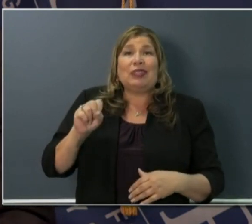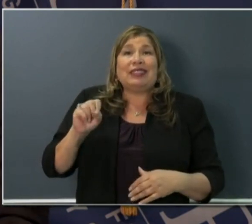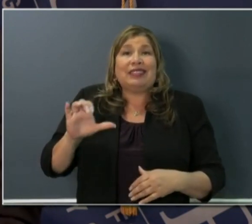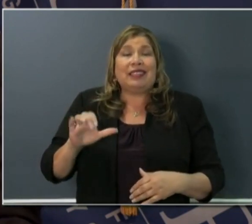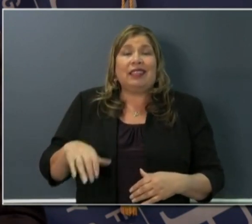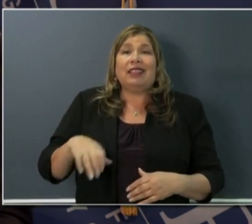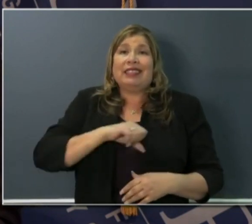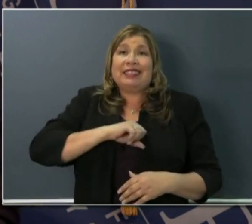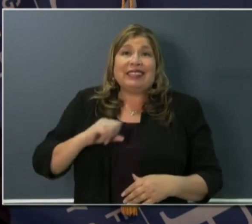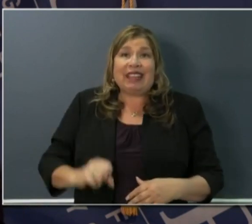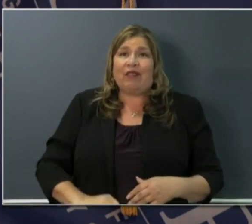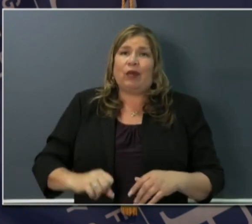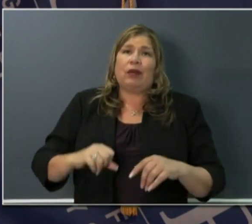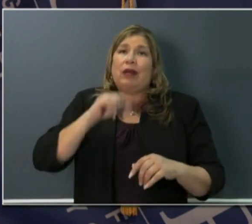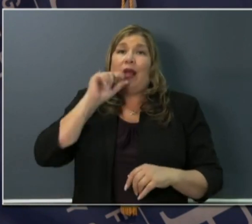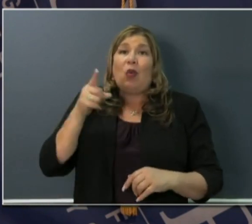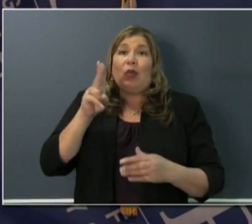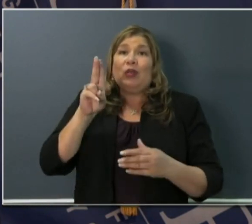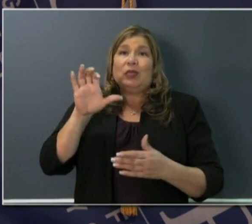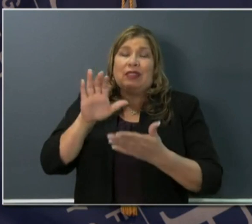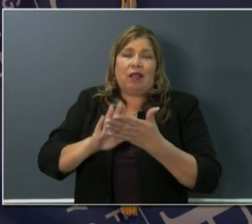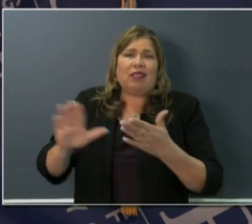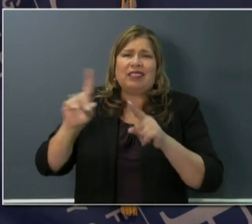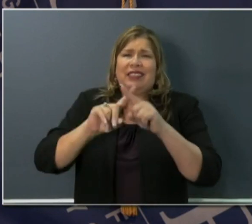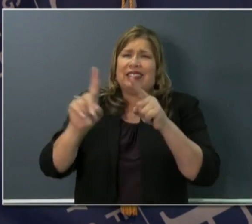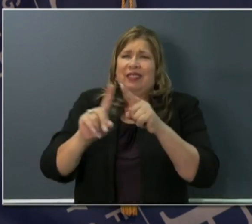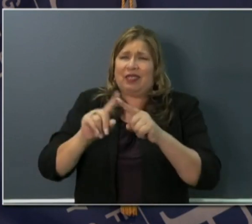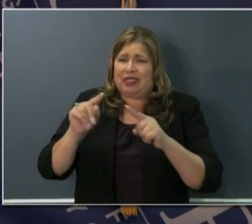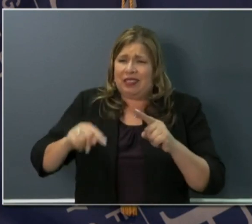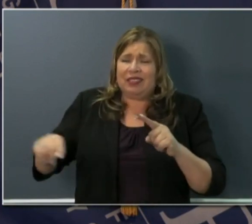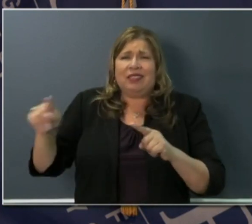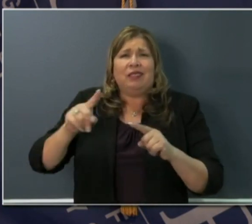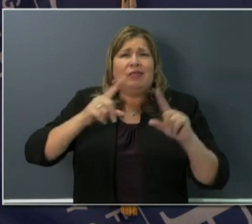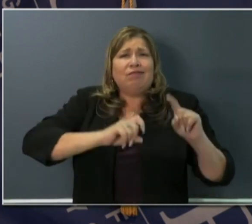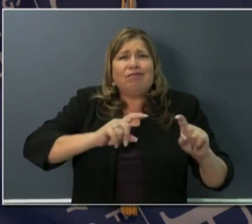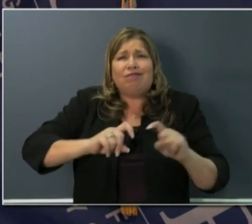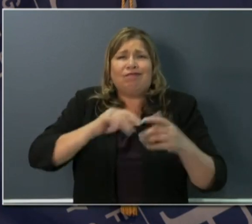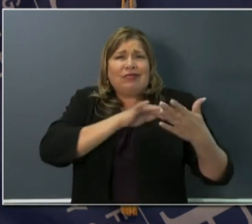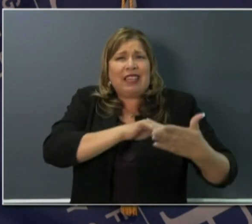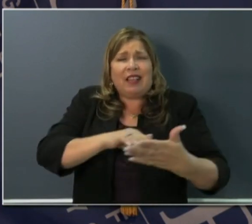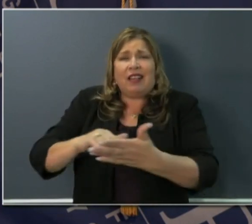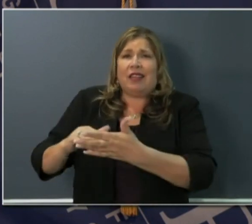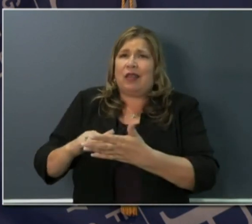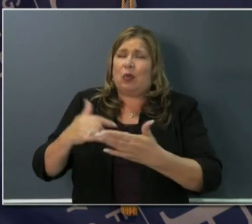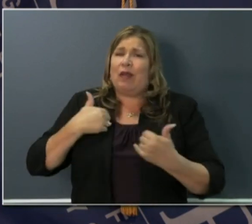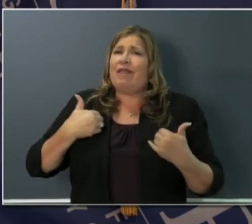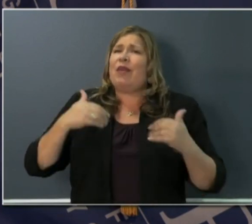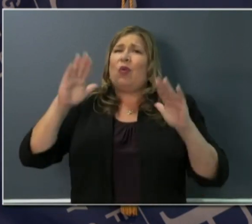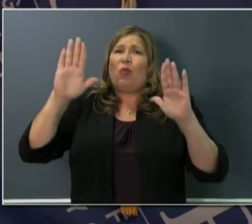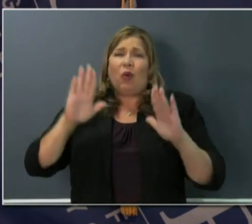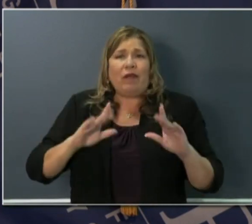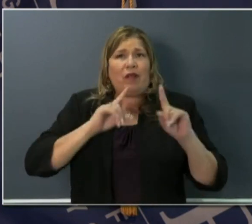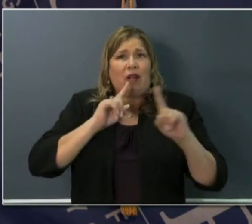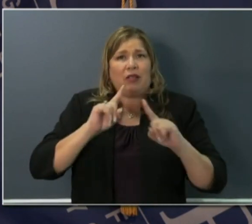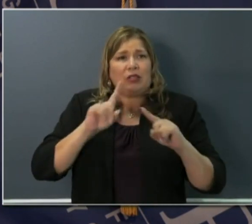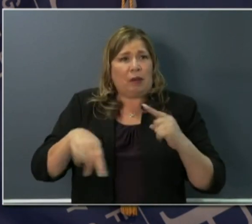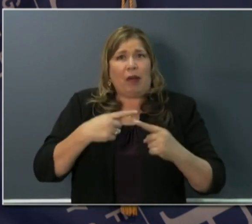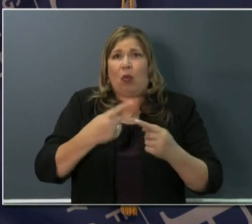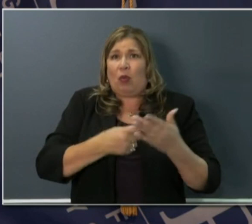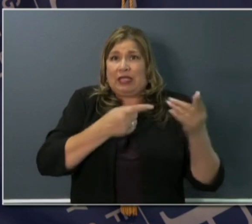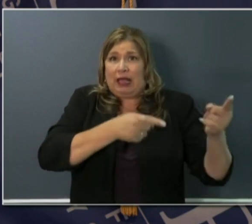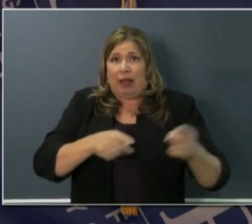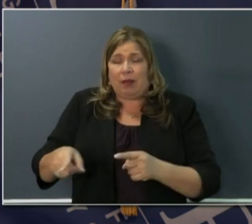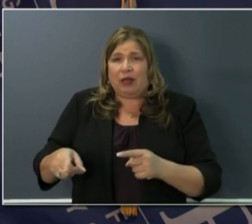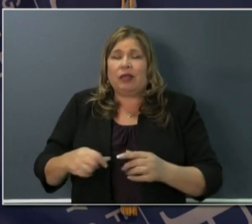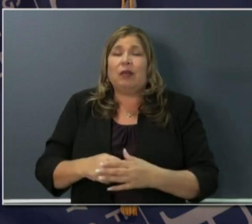our UCs, and we've been having just wonderful and dynamic conversations around what's happening in that space, but it also includes